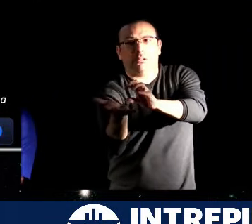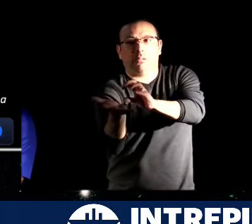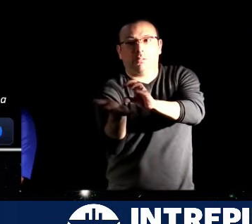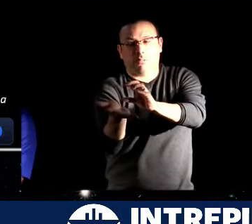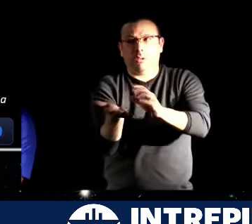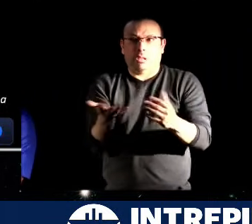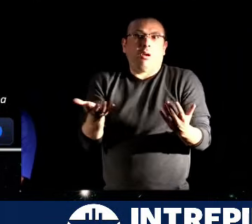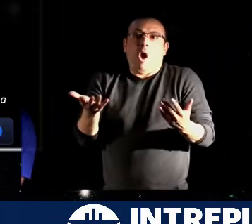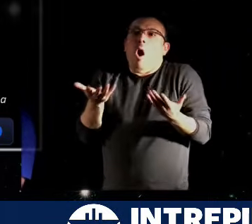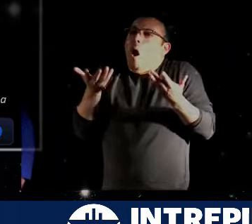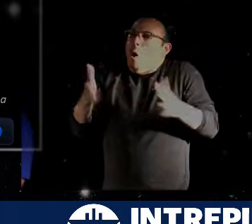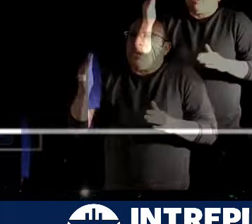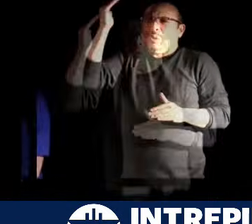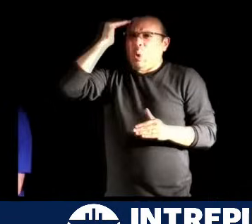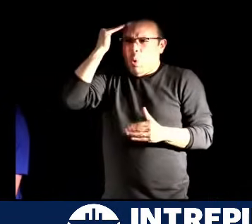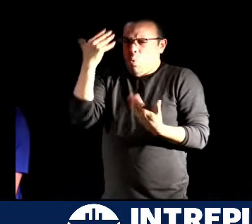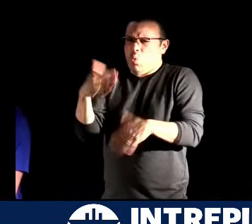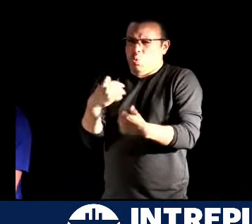nature.